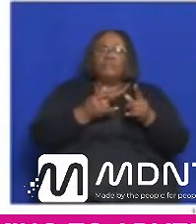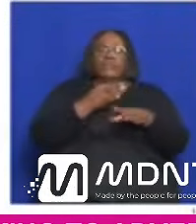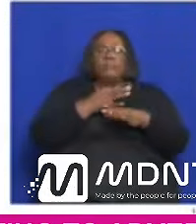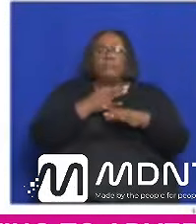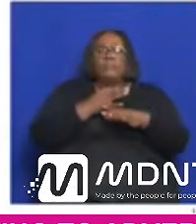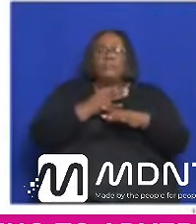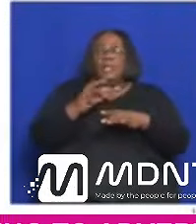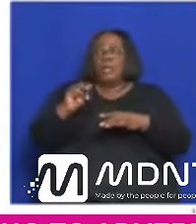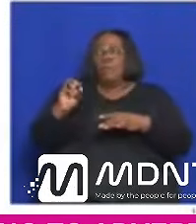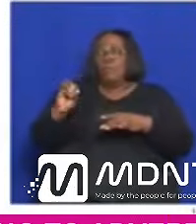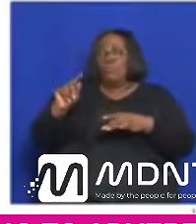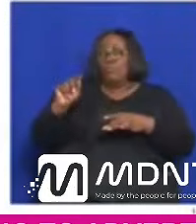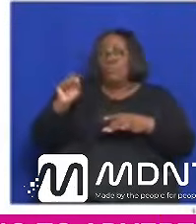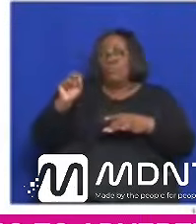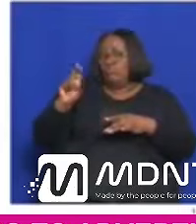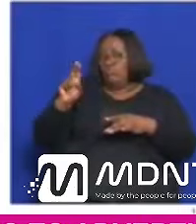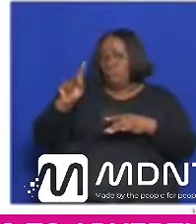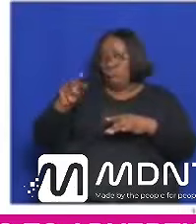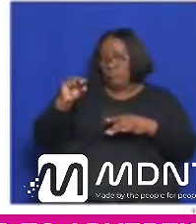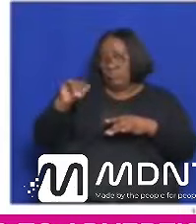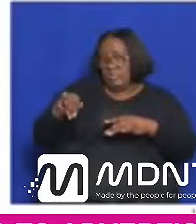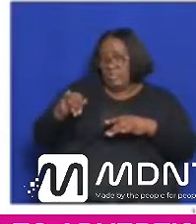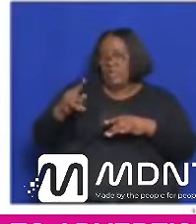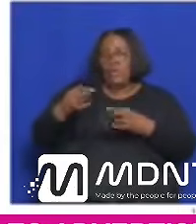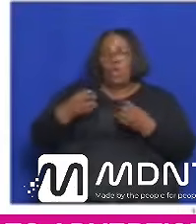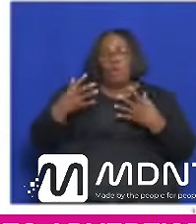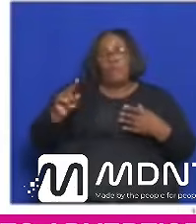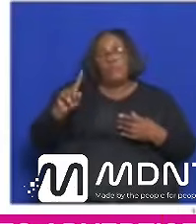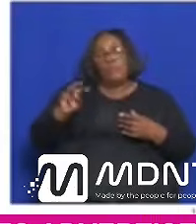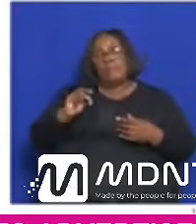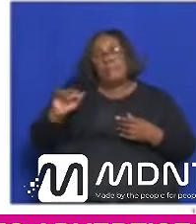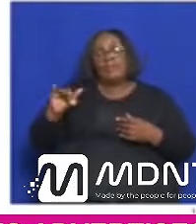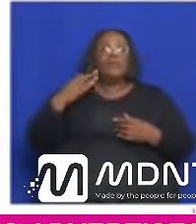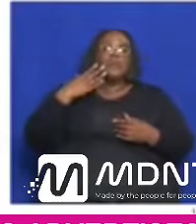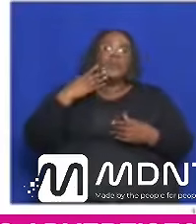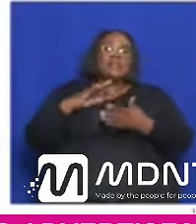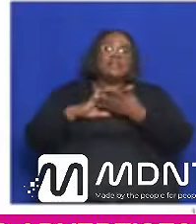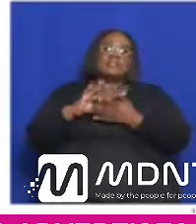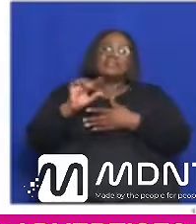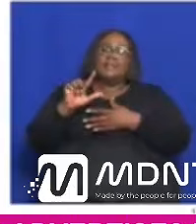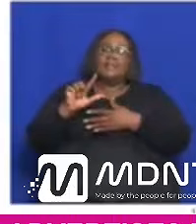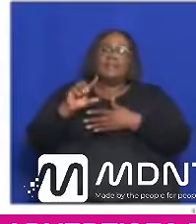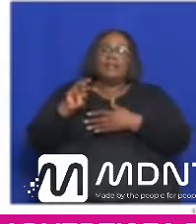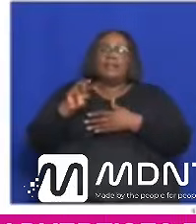Bazwimi Factors for 1 million rand on the 17th of March, 2025.